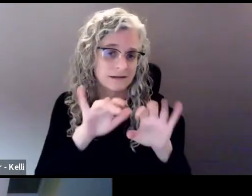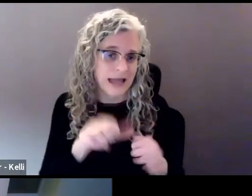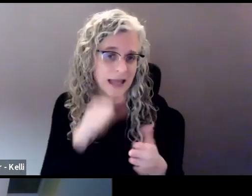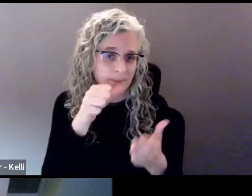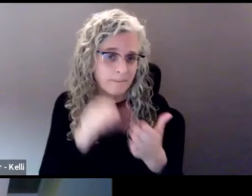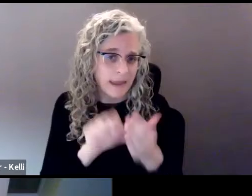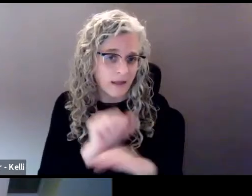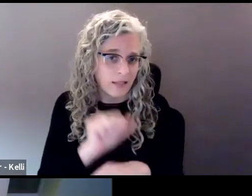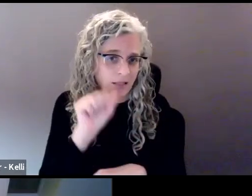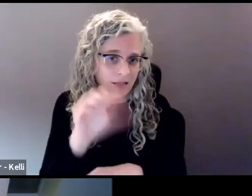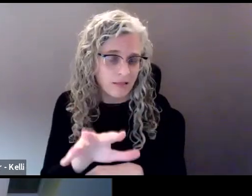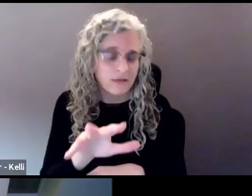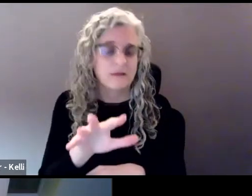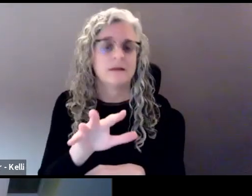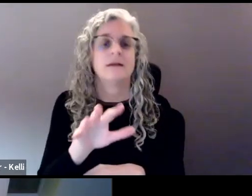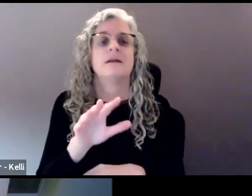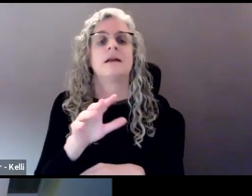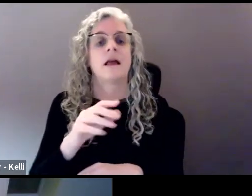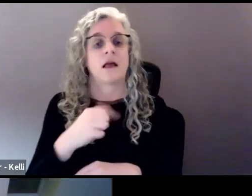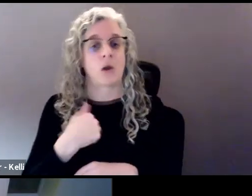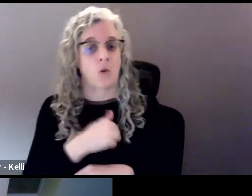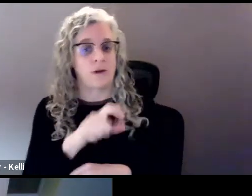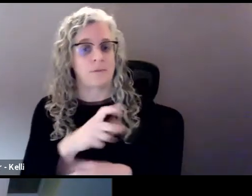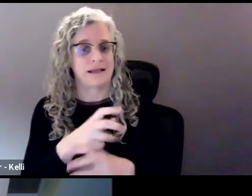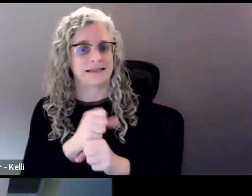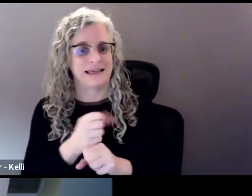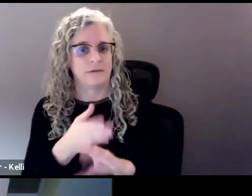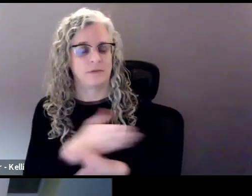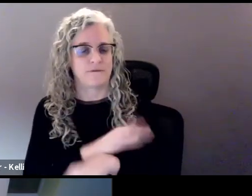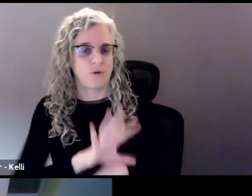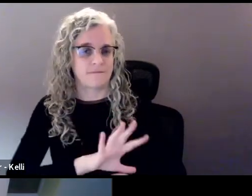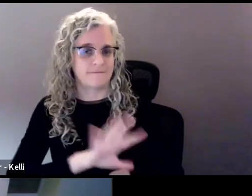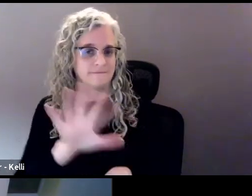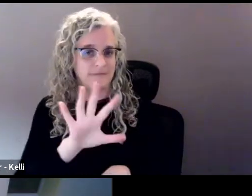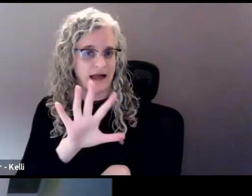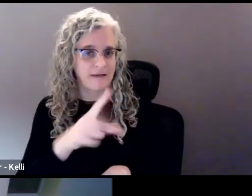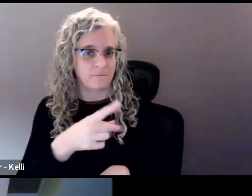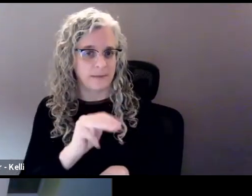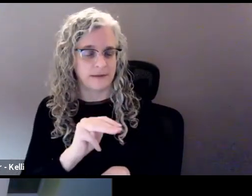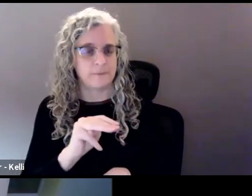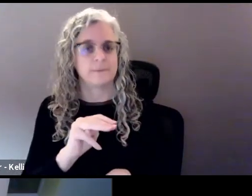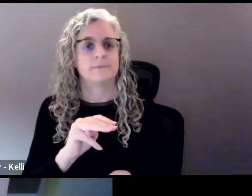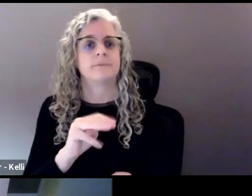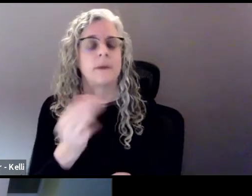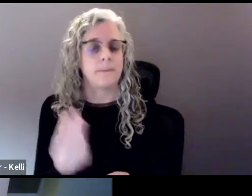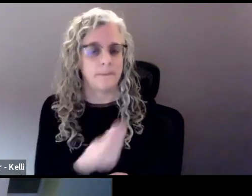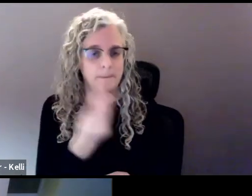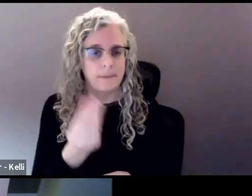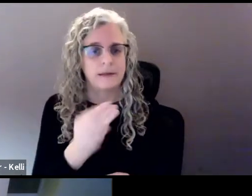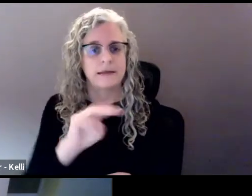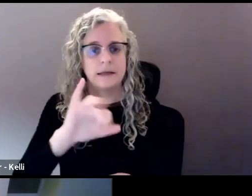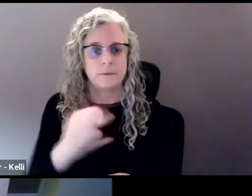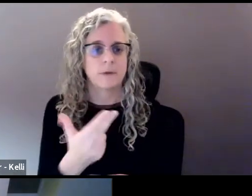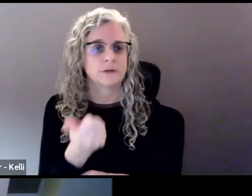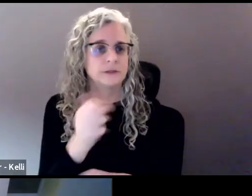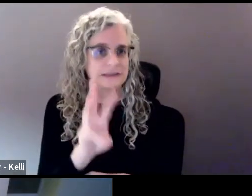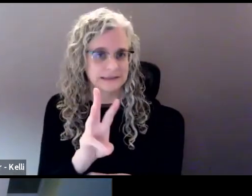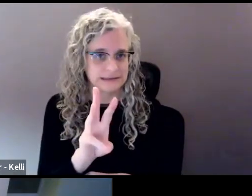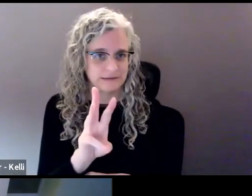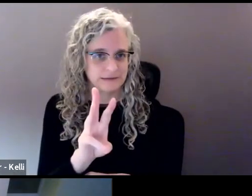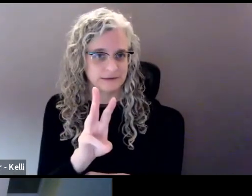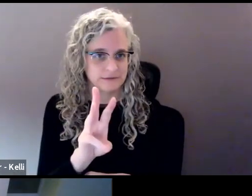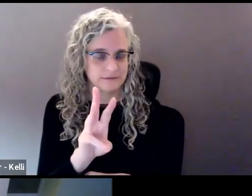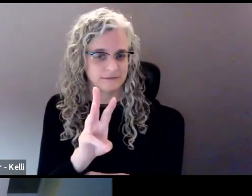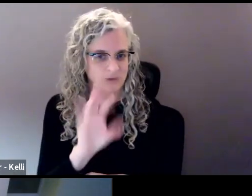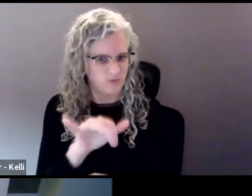as long as it is received by Metro by 5 p.m. on Monday, March 16th. Again, we